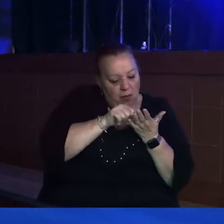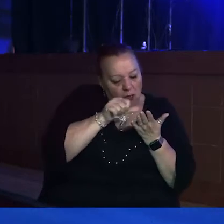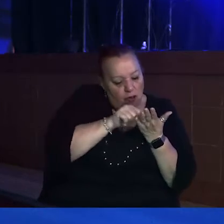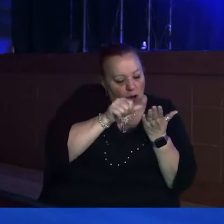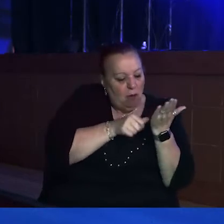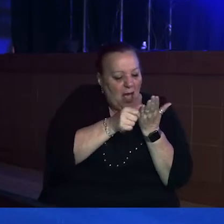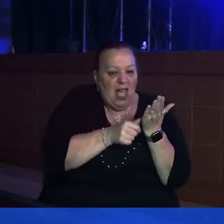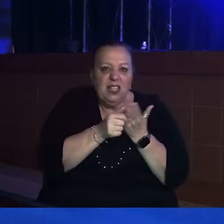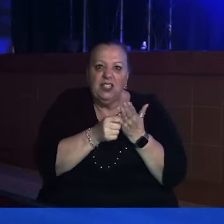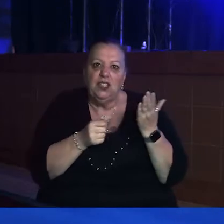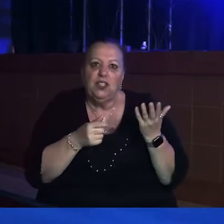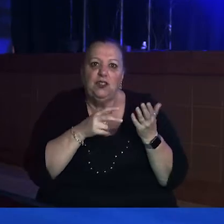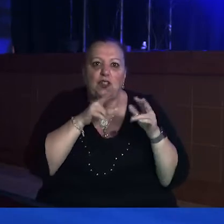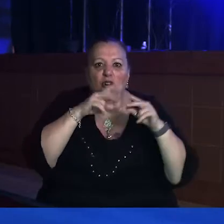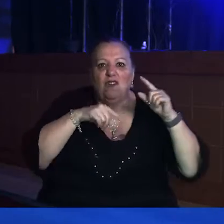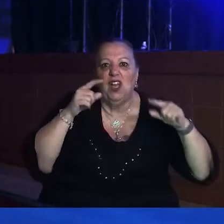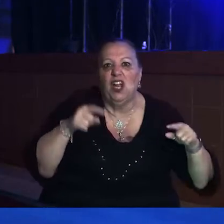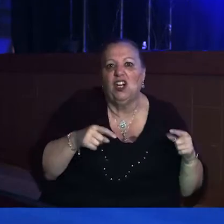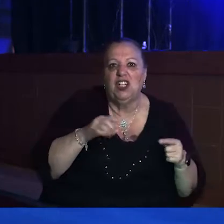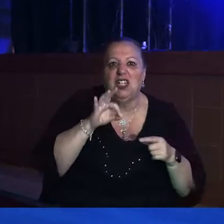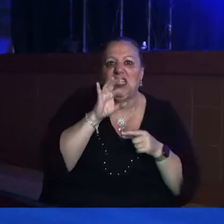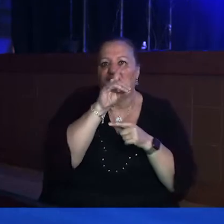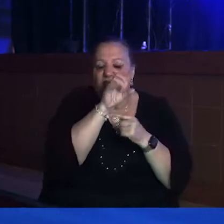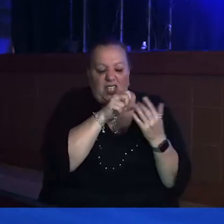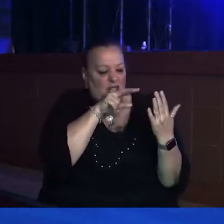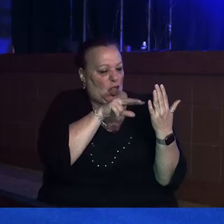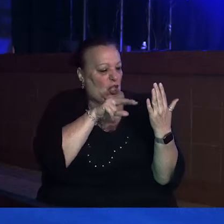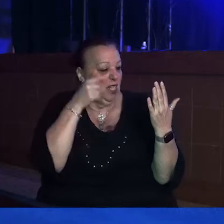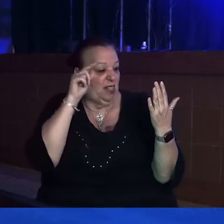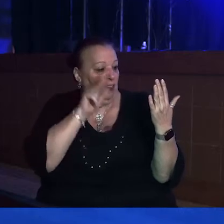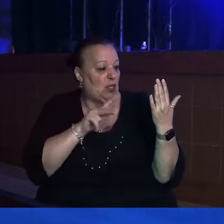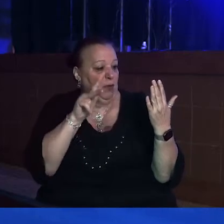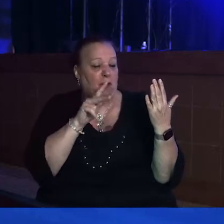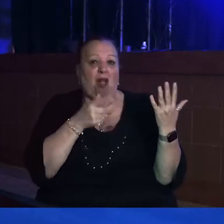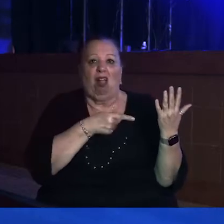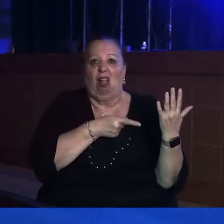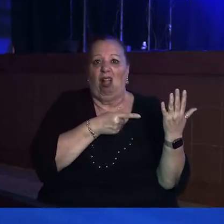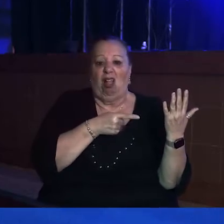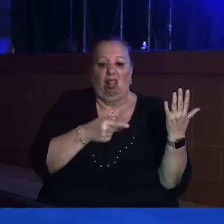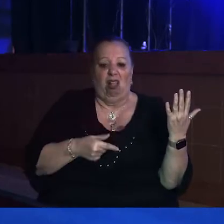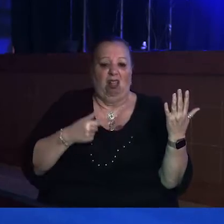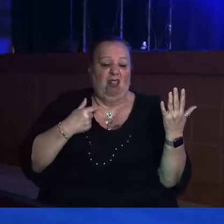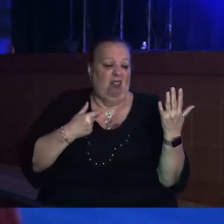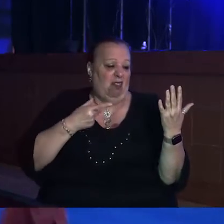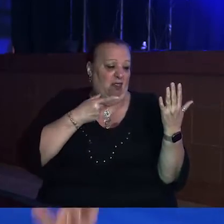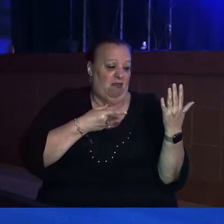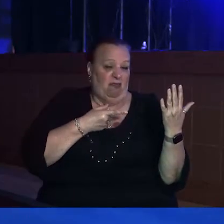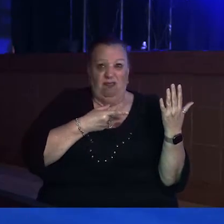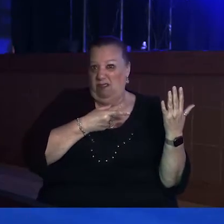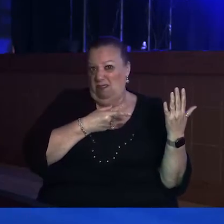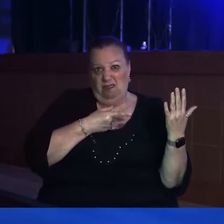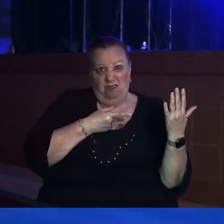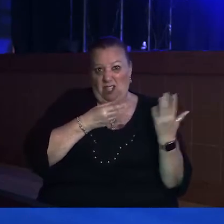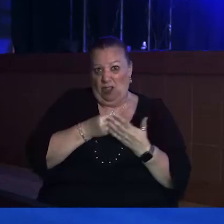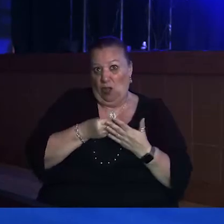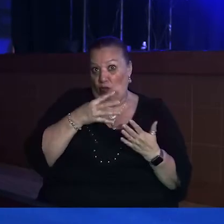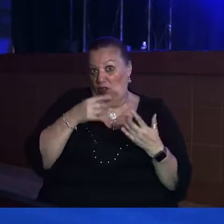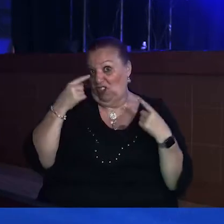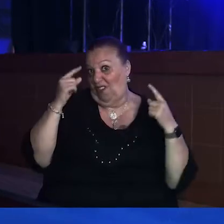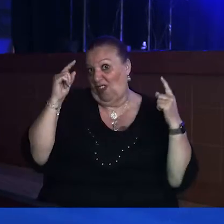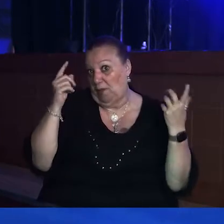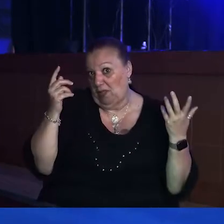through various feeds, looking at celebrities that live lives of the rich and famous,